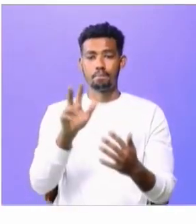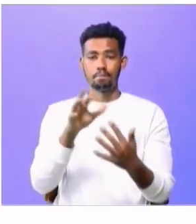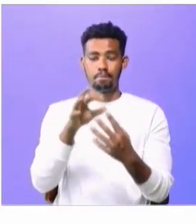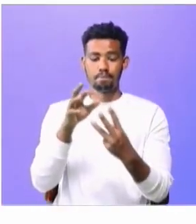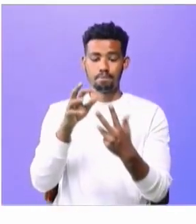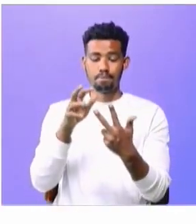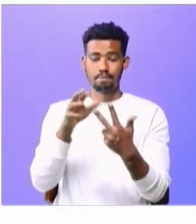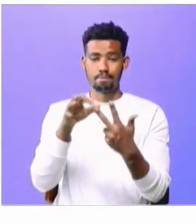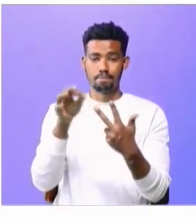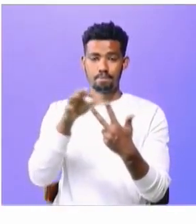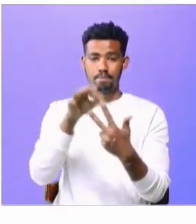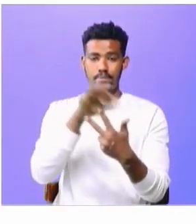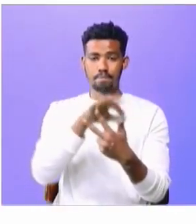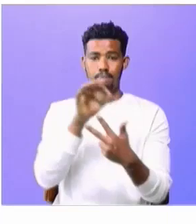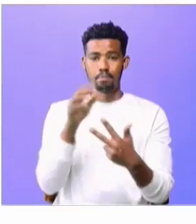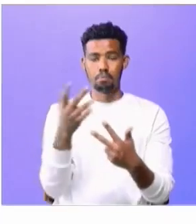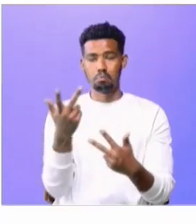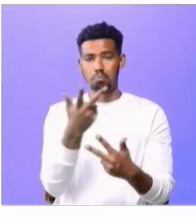Question number 2.